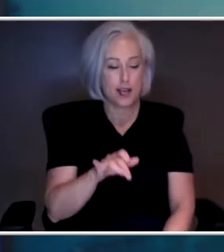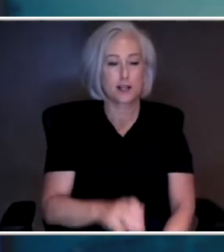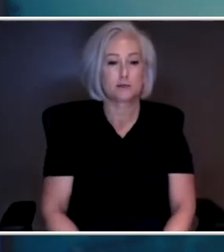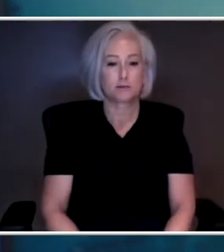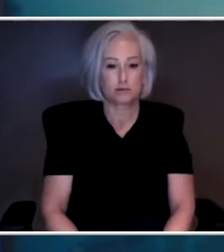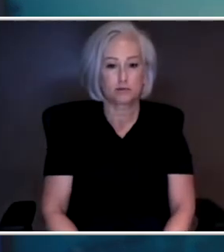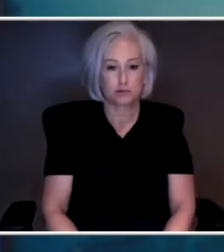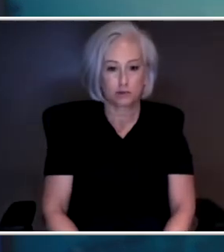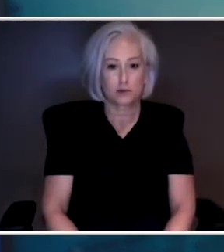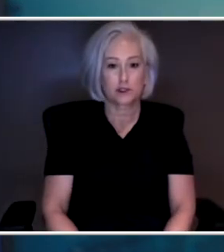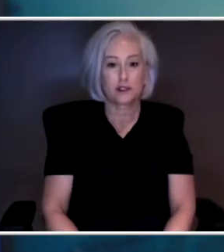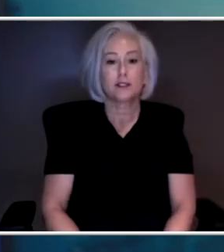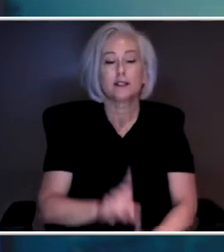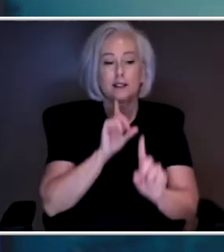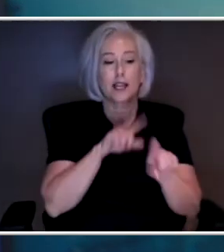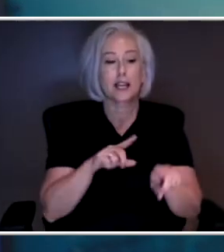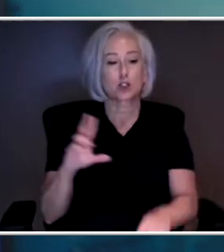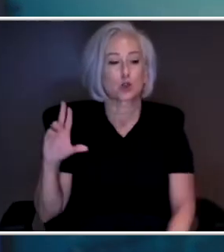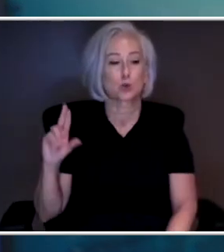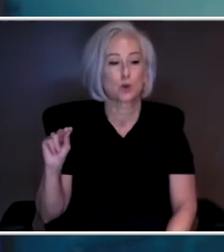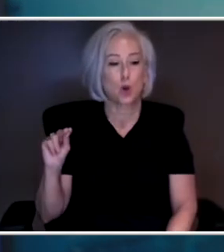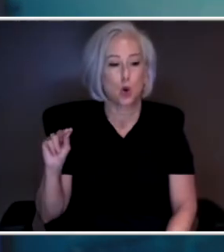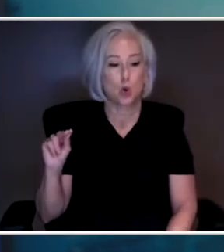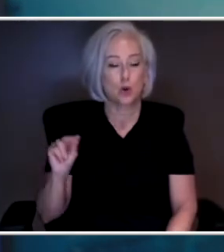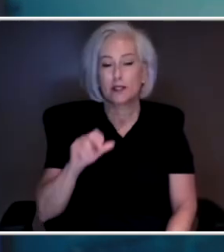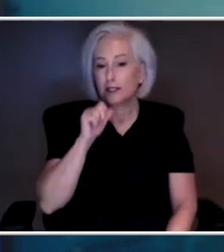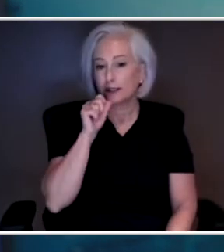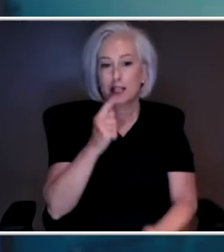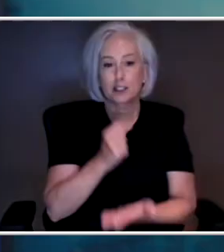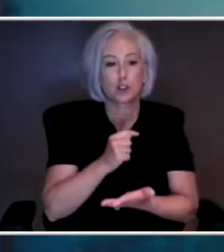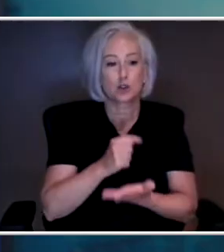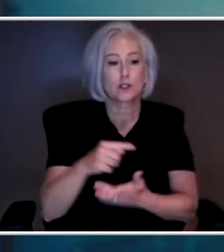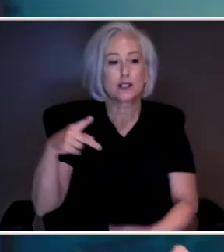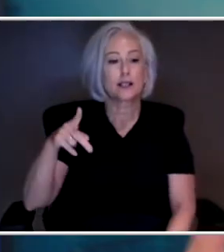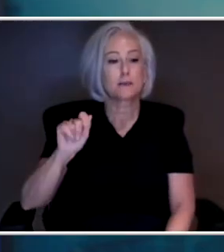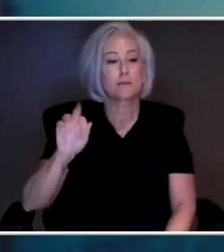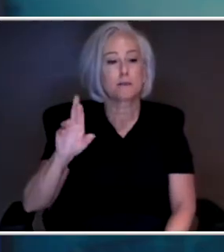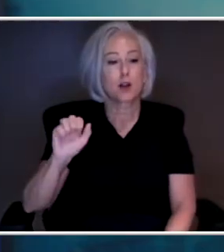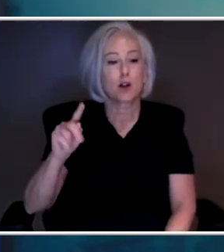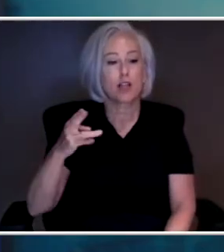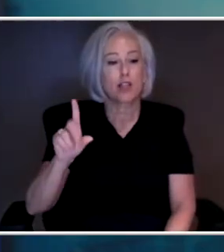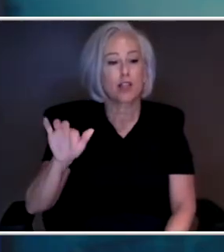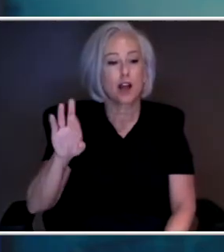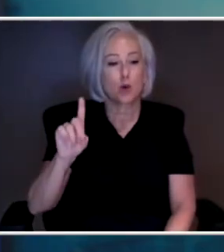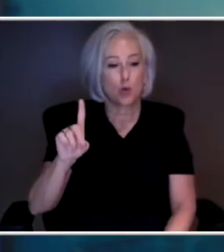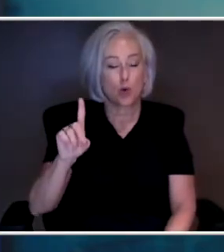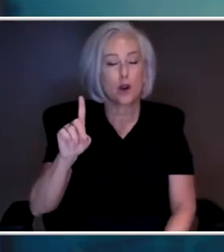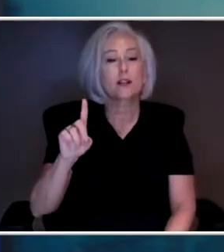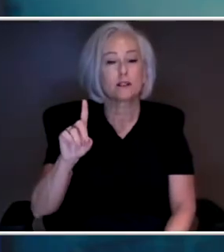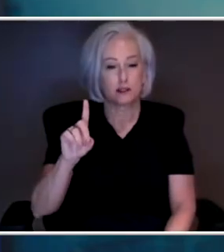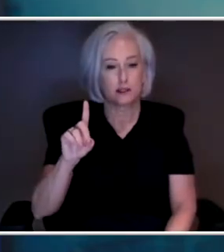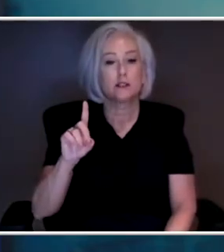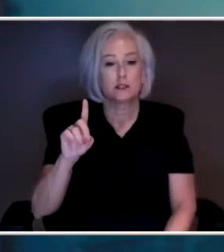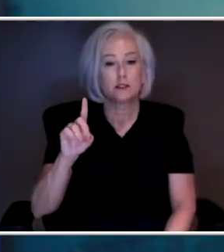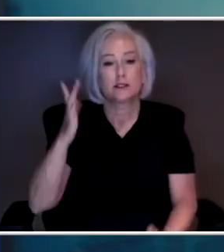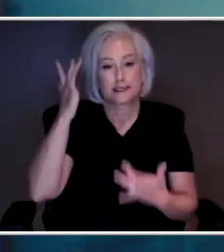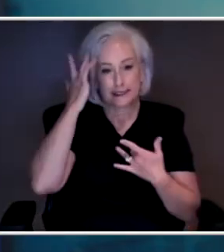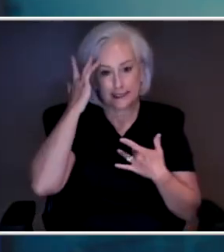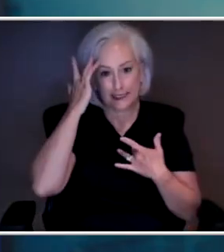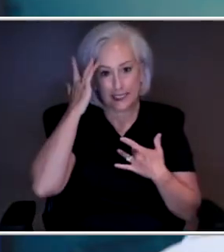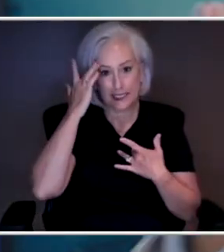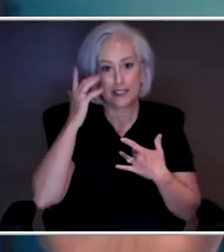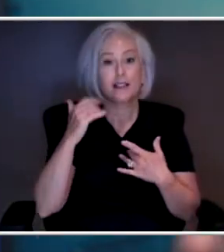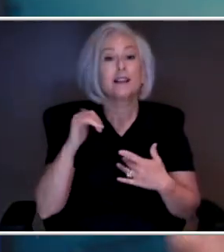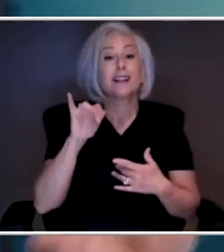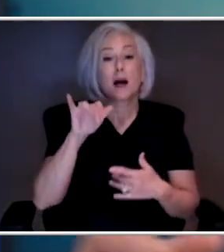So to answer your question, no, we're not treating parathyroid conditions. The parathyroid gland sits typically behind the thyroid.